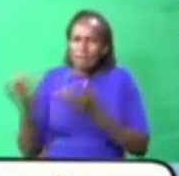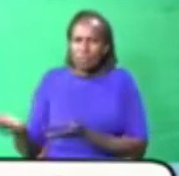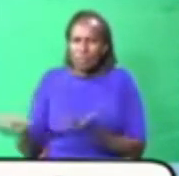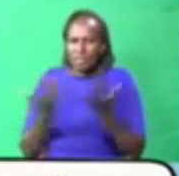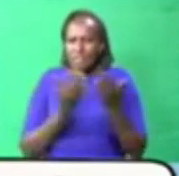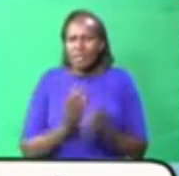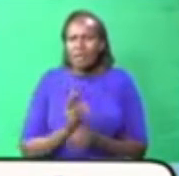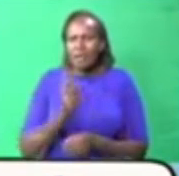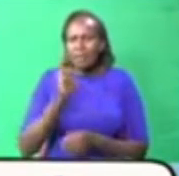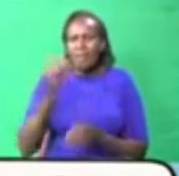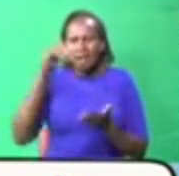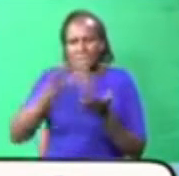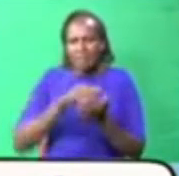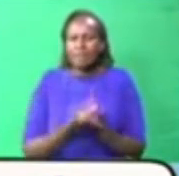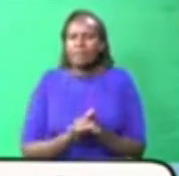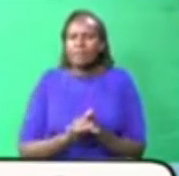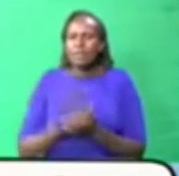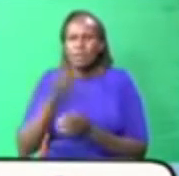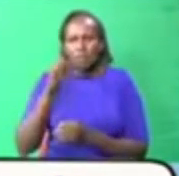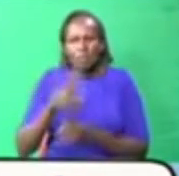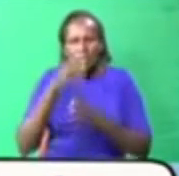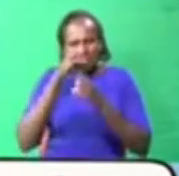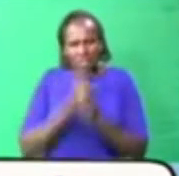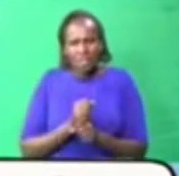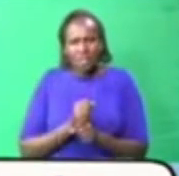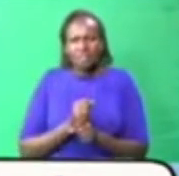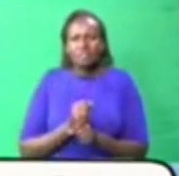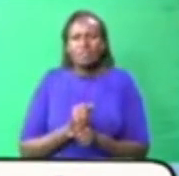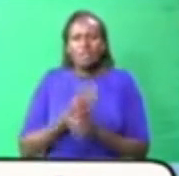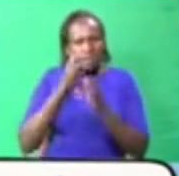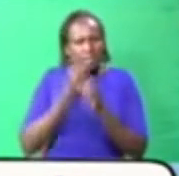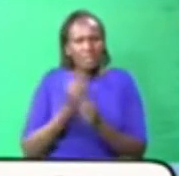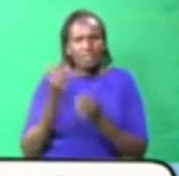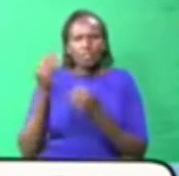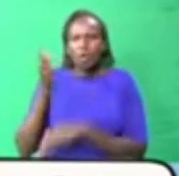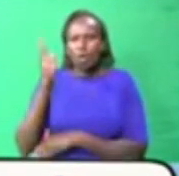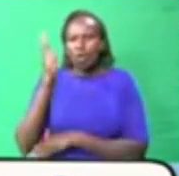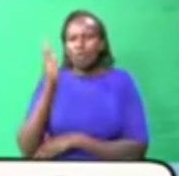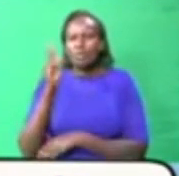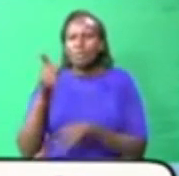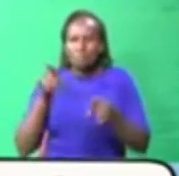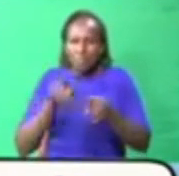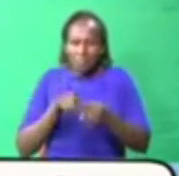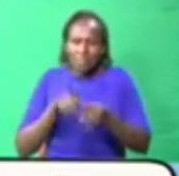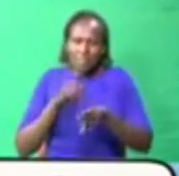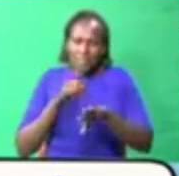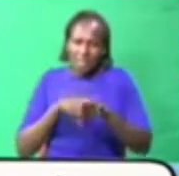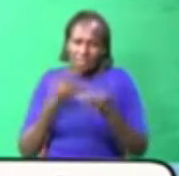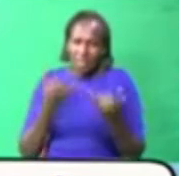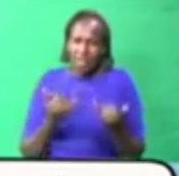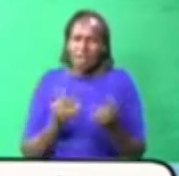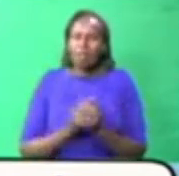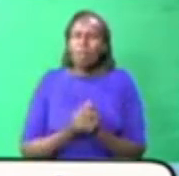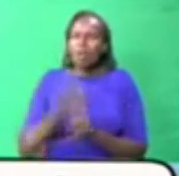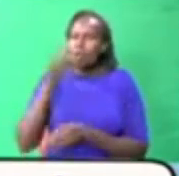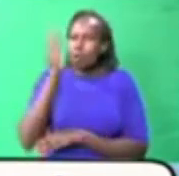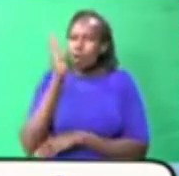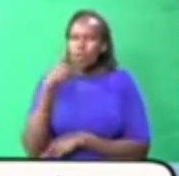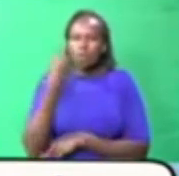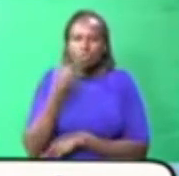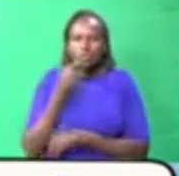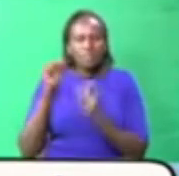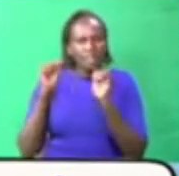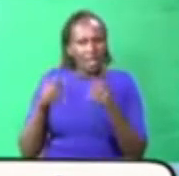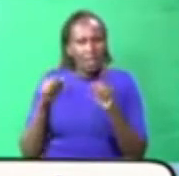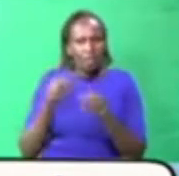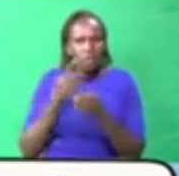the depths of the earth. You must trust the process. Trust God even at such a time as this, that He is a God who is able